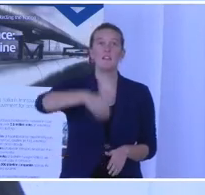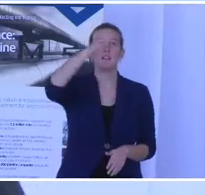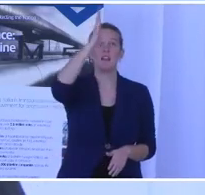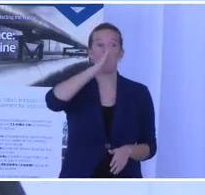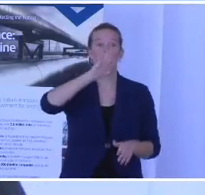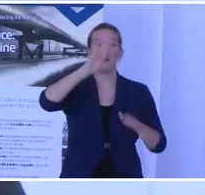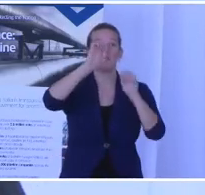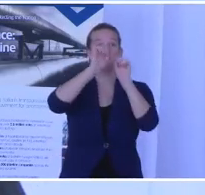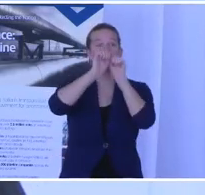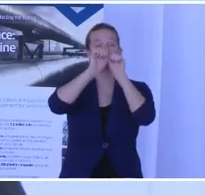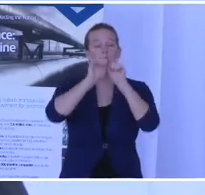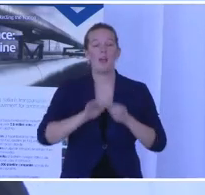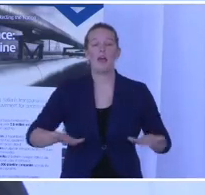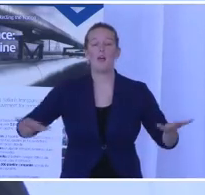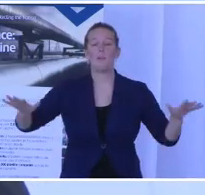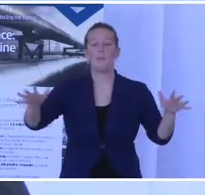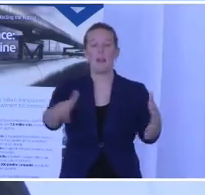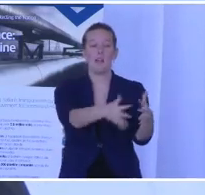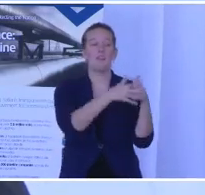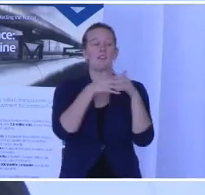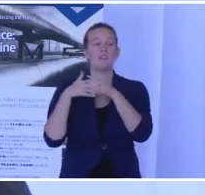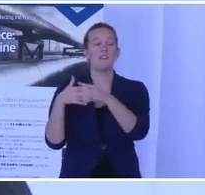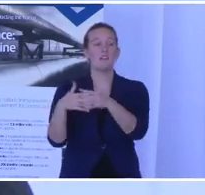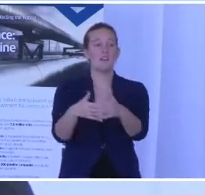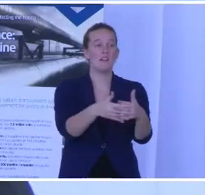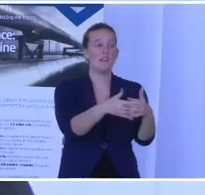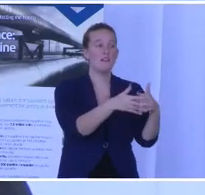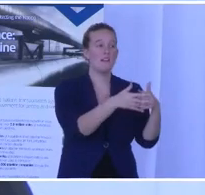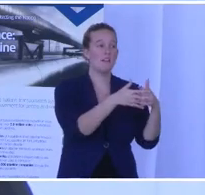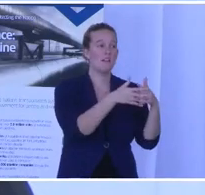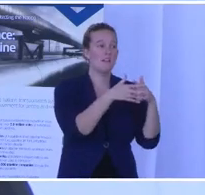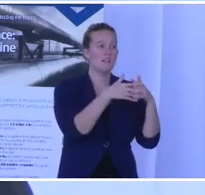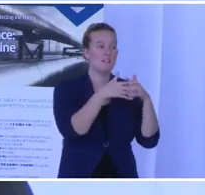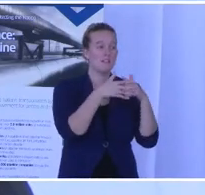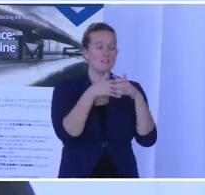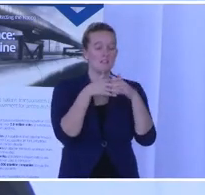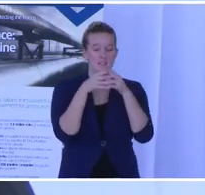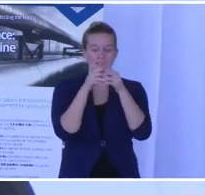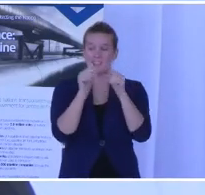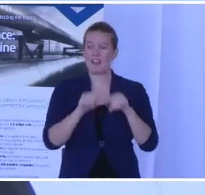God bless America,